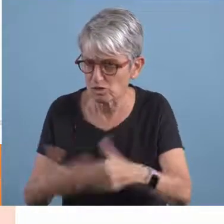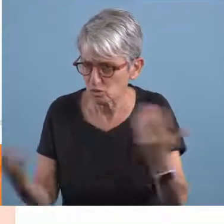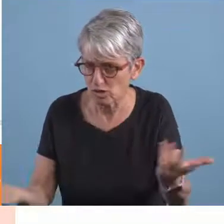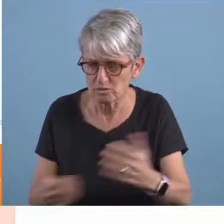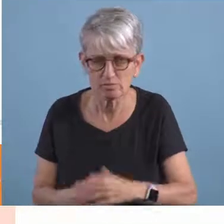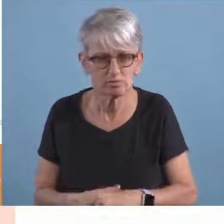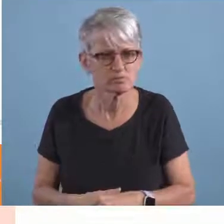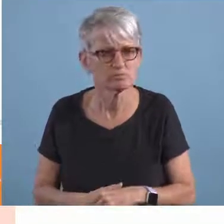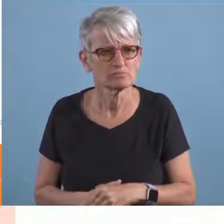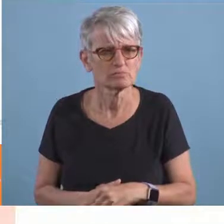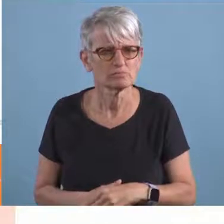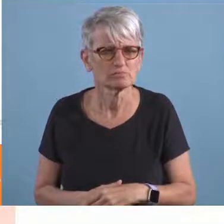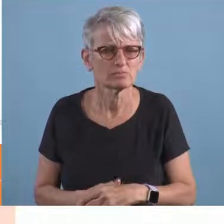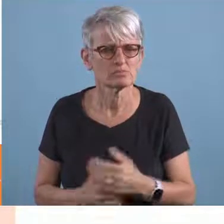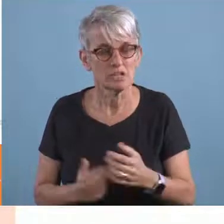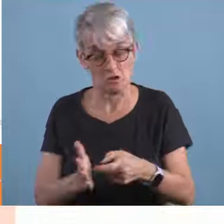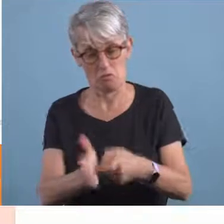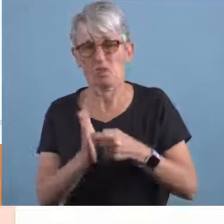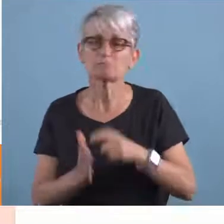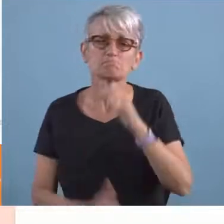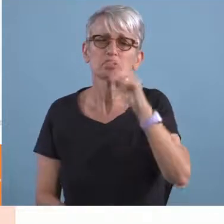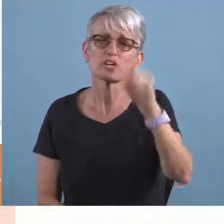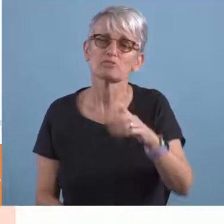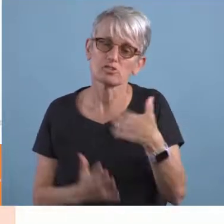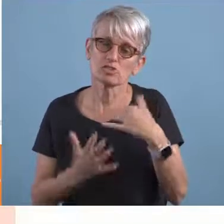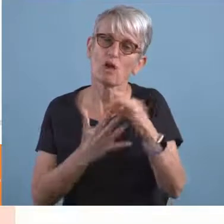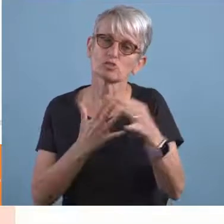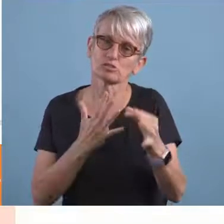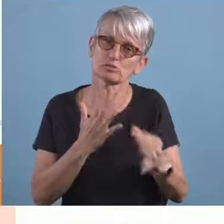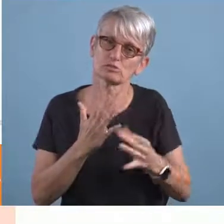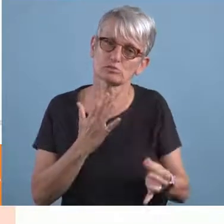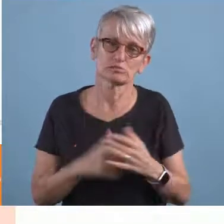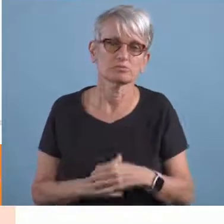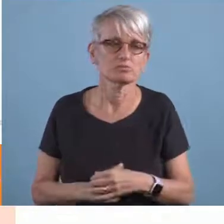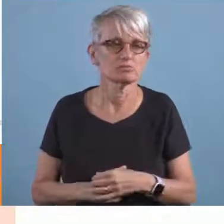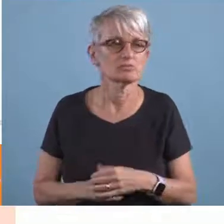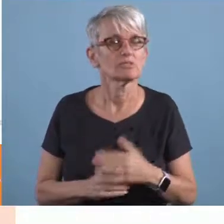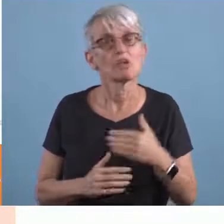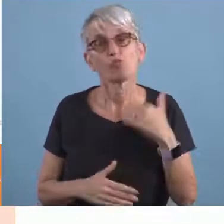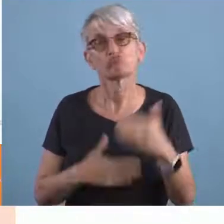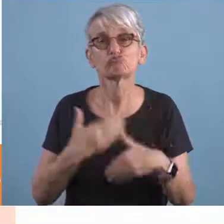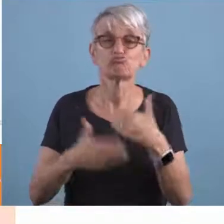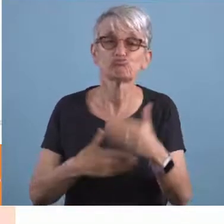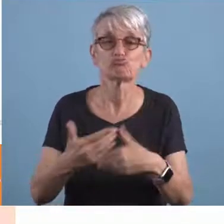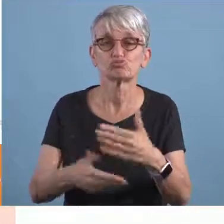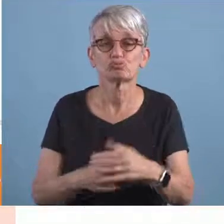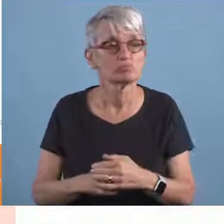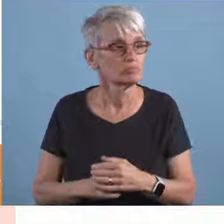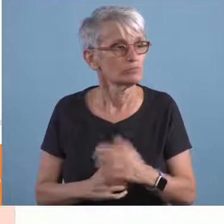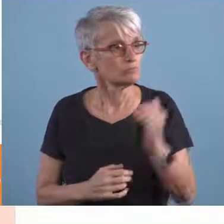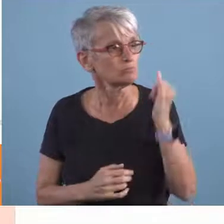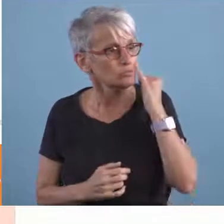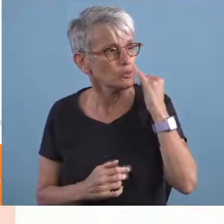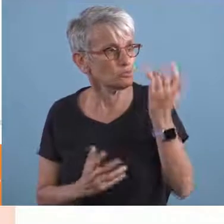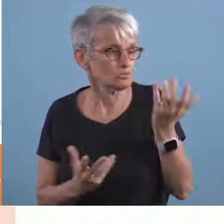I don't think any of these are required. They're all optional. And then over time, if one is so